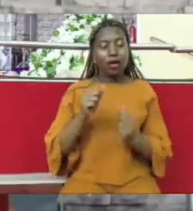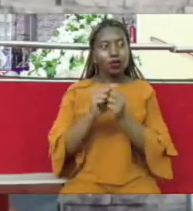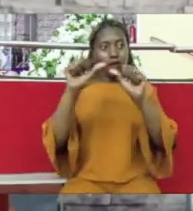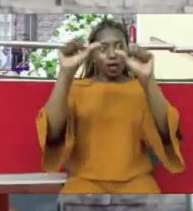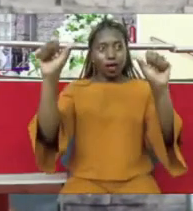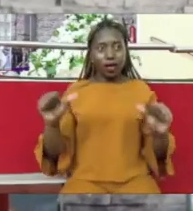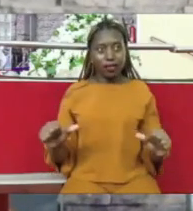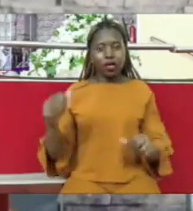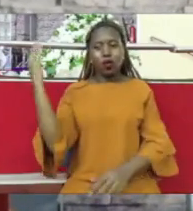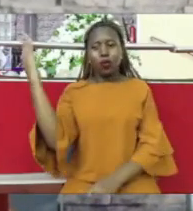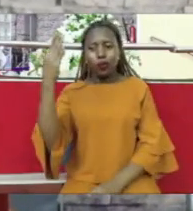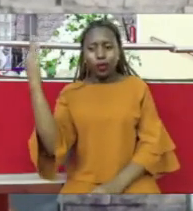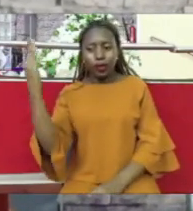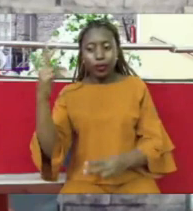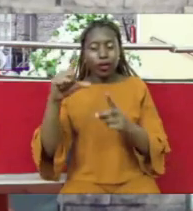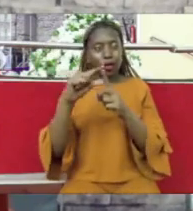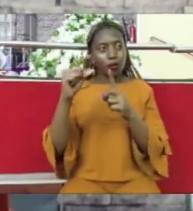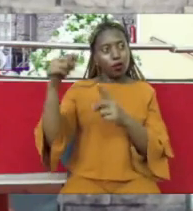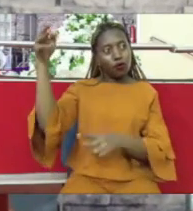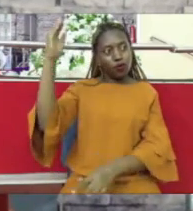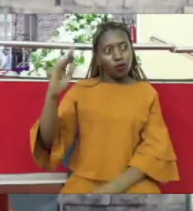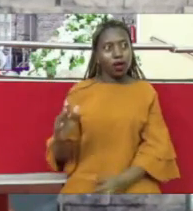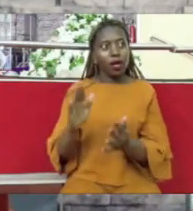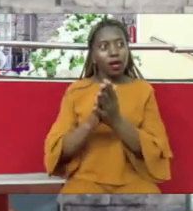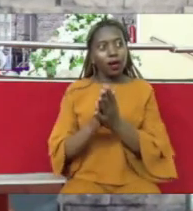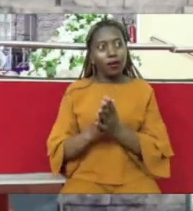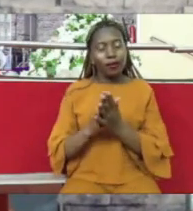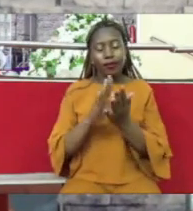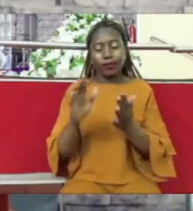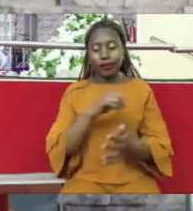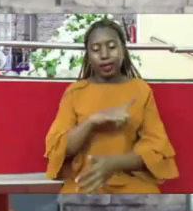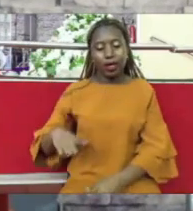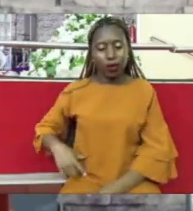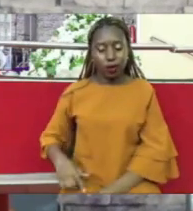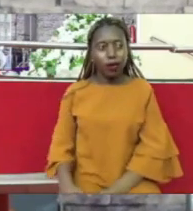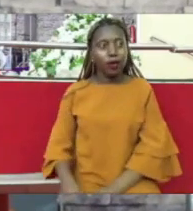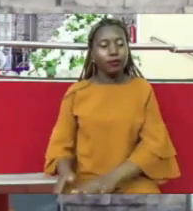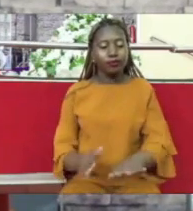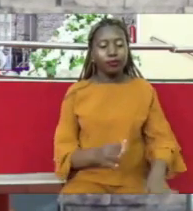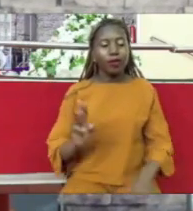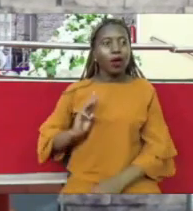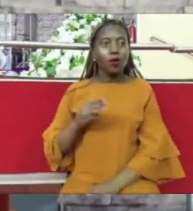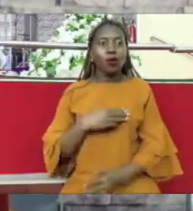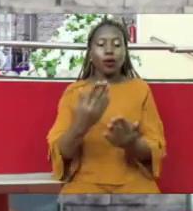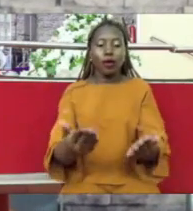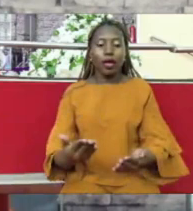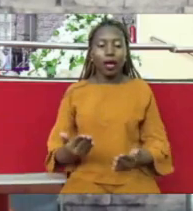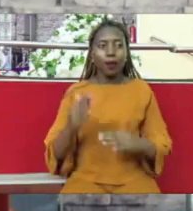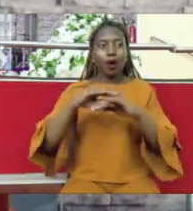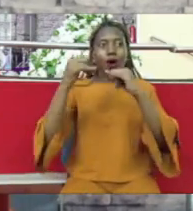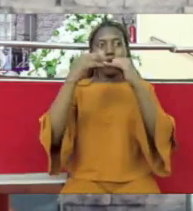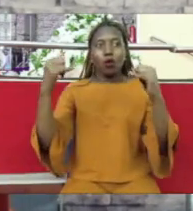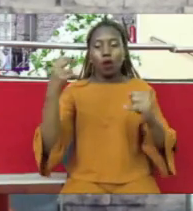the word of God. Kwamba tuweze tukaleta neno la Mungu. Bwana Yesu asifiwe. Amen. We want to welcome our online viewers. Tungetaka